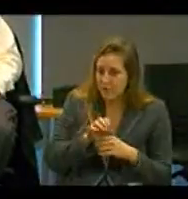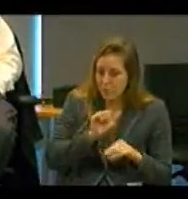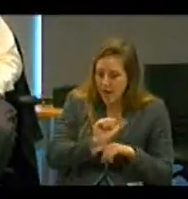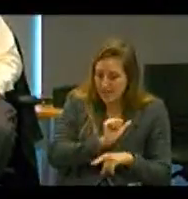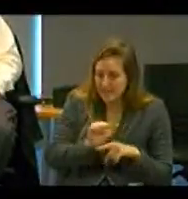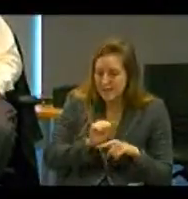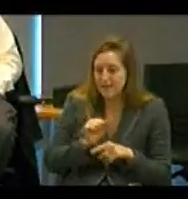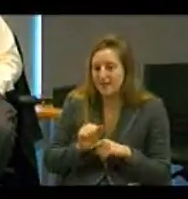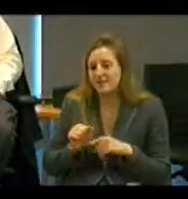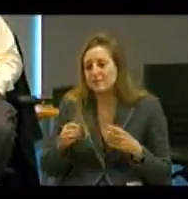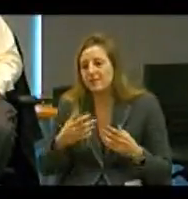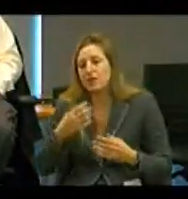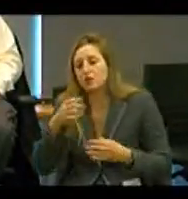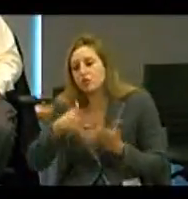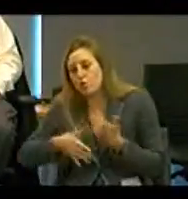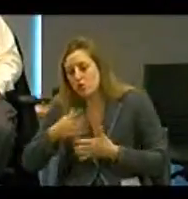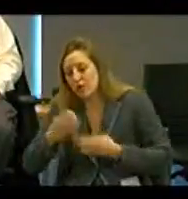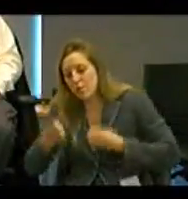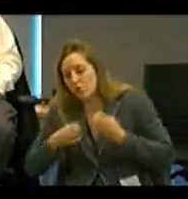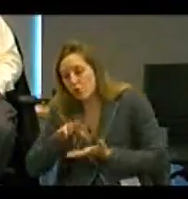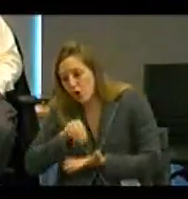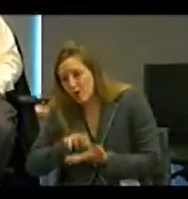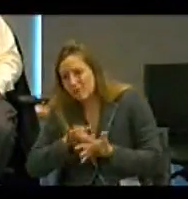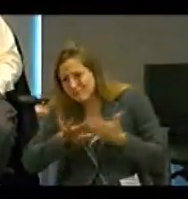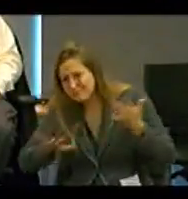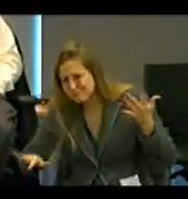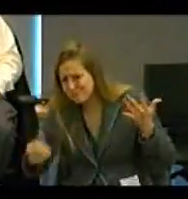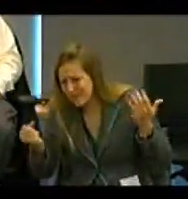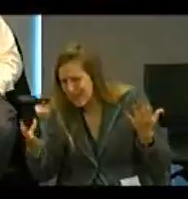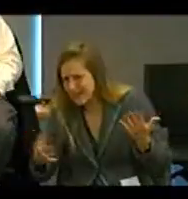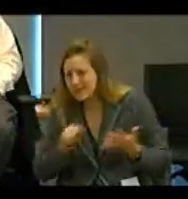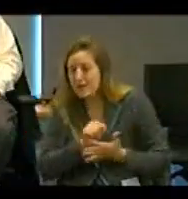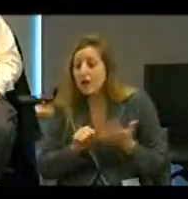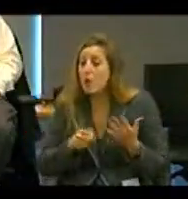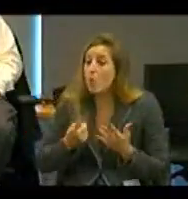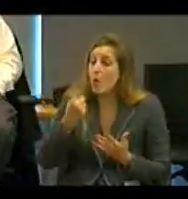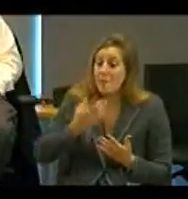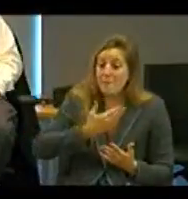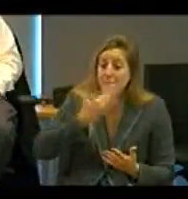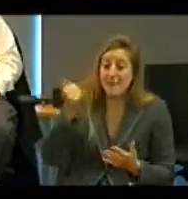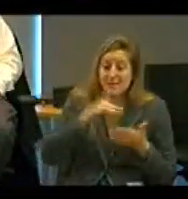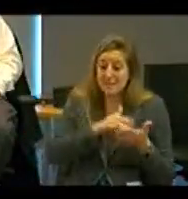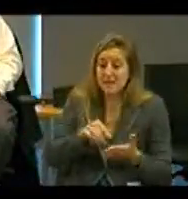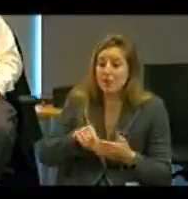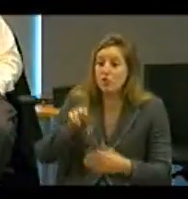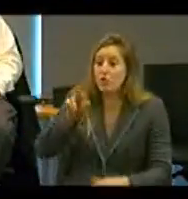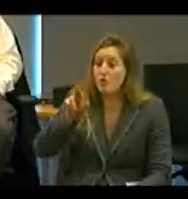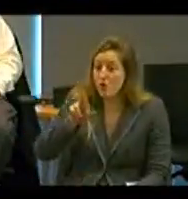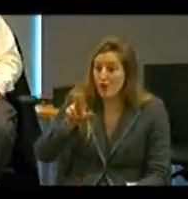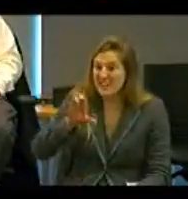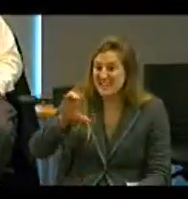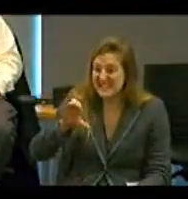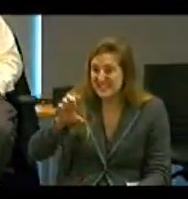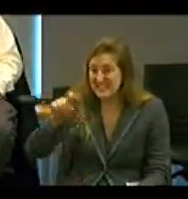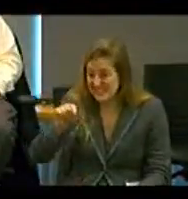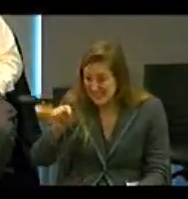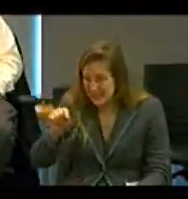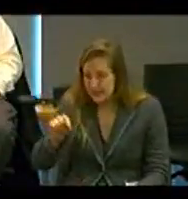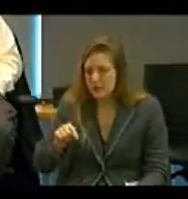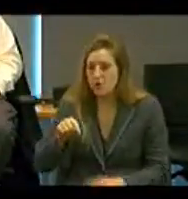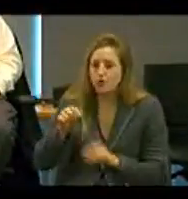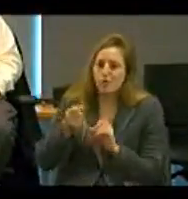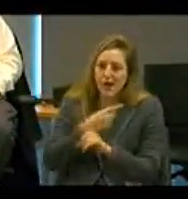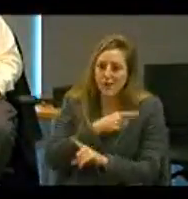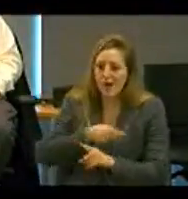Virginia, and so on. One of the best studies is a randomized controlled study on class, and not on